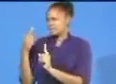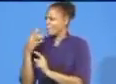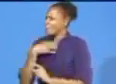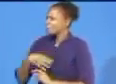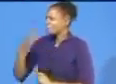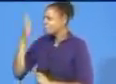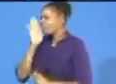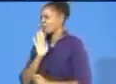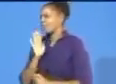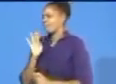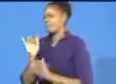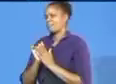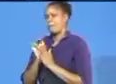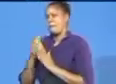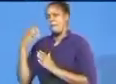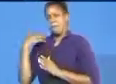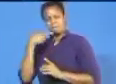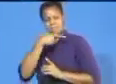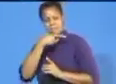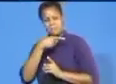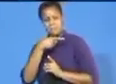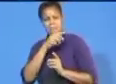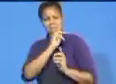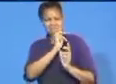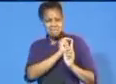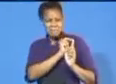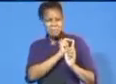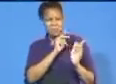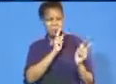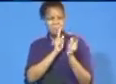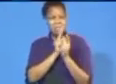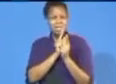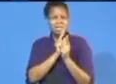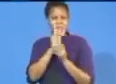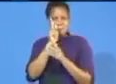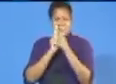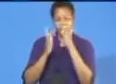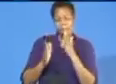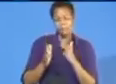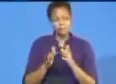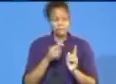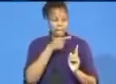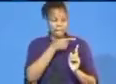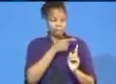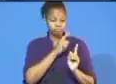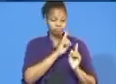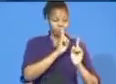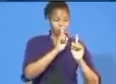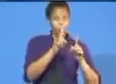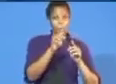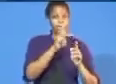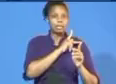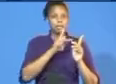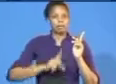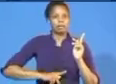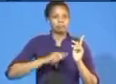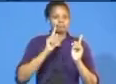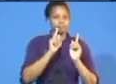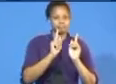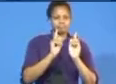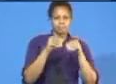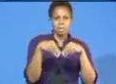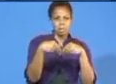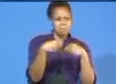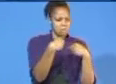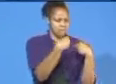master could meet the prophet in Samaria. And so he went to the king, and the king gave him letters. Now watch this. The